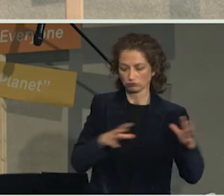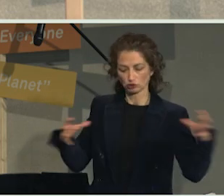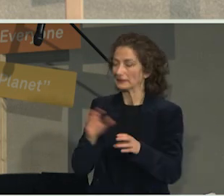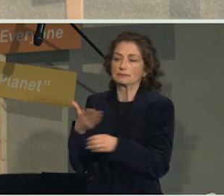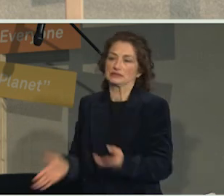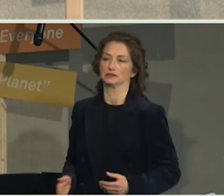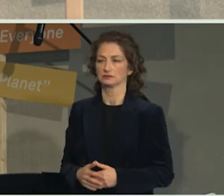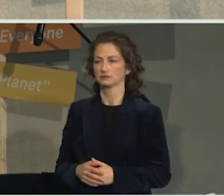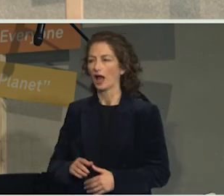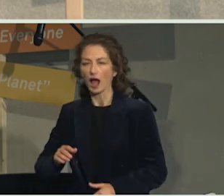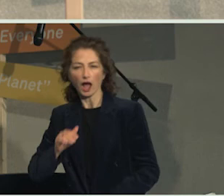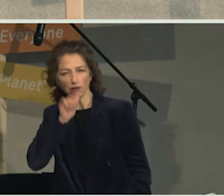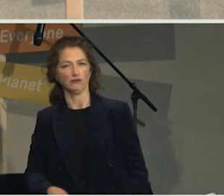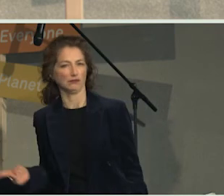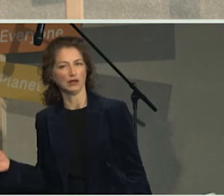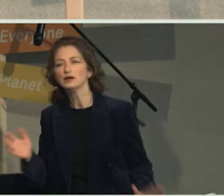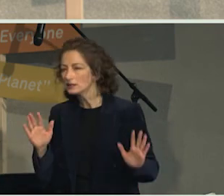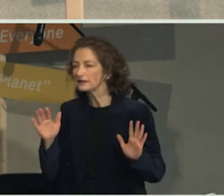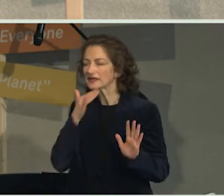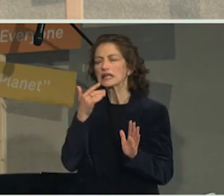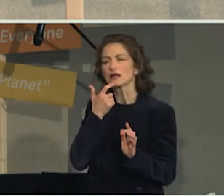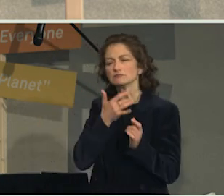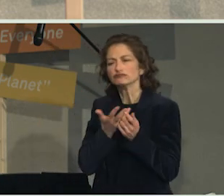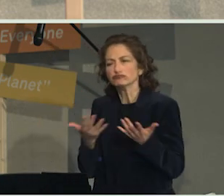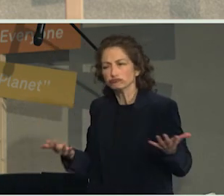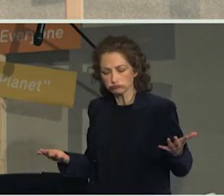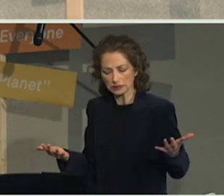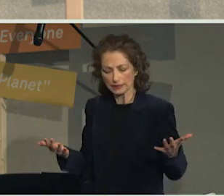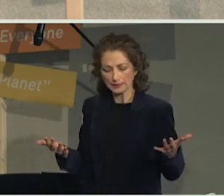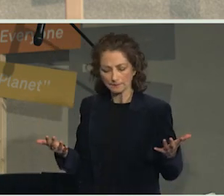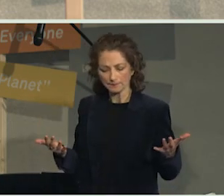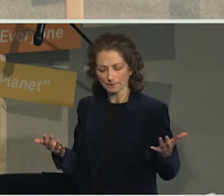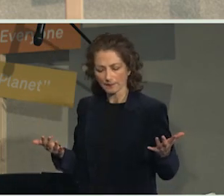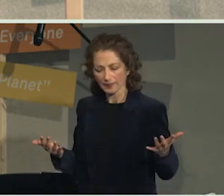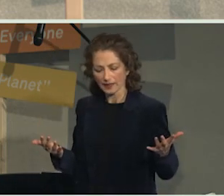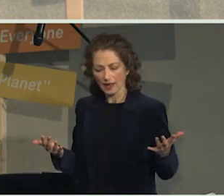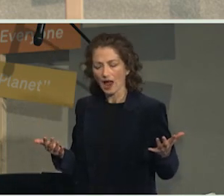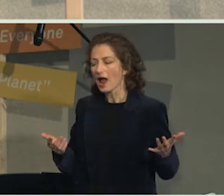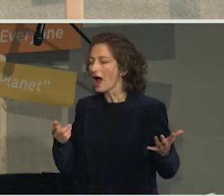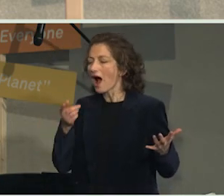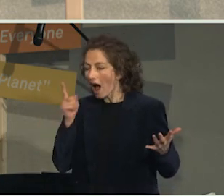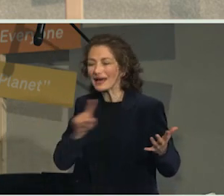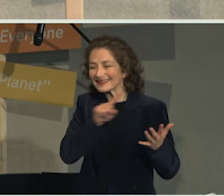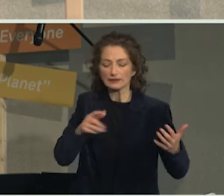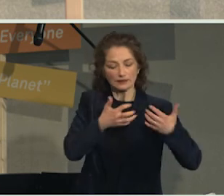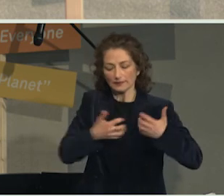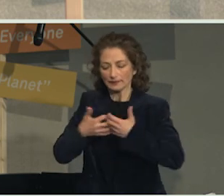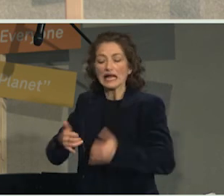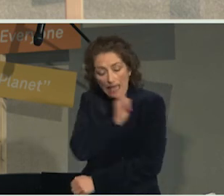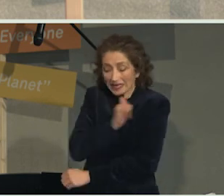in relationship to many things, which it is, and at the same time, it's not just about those things.